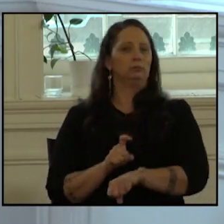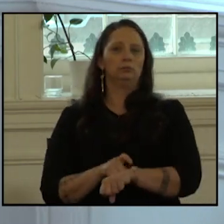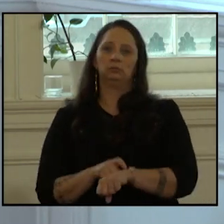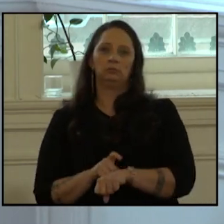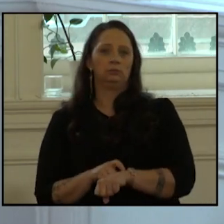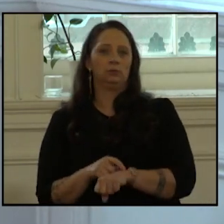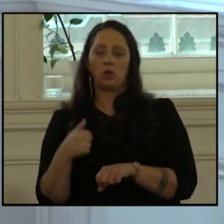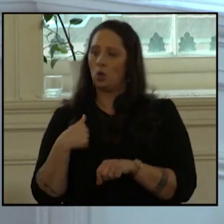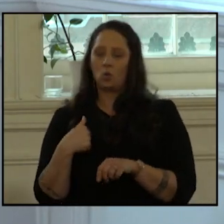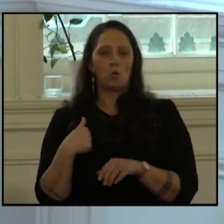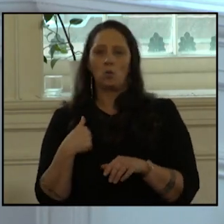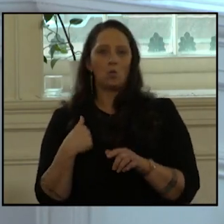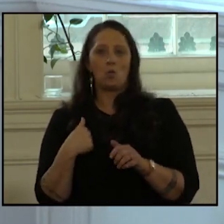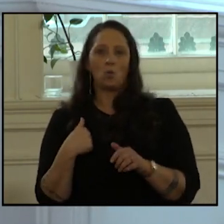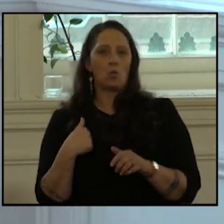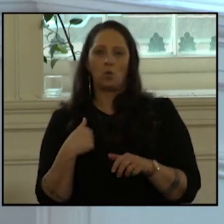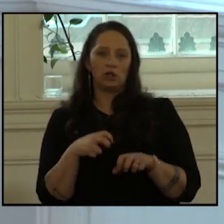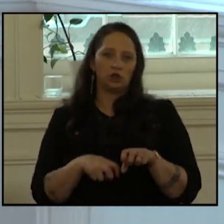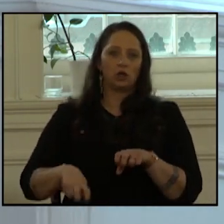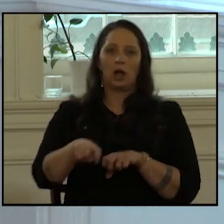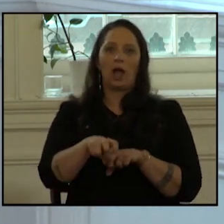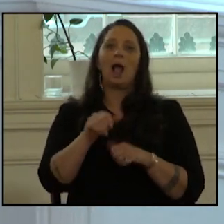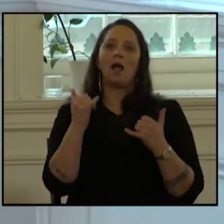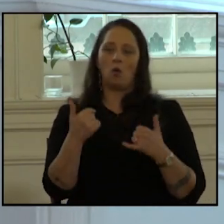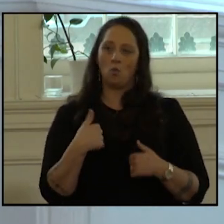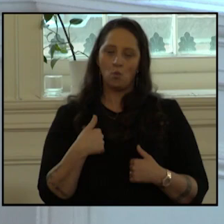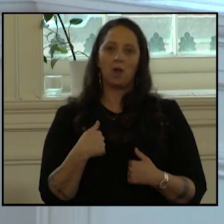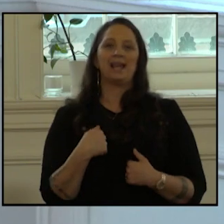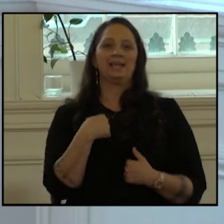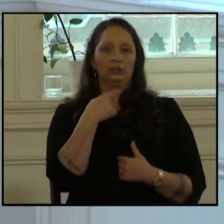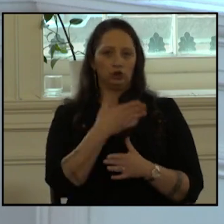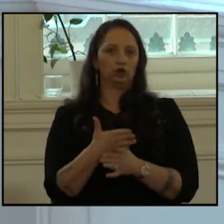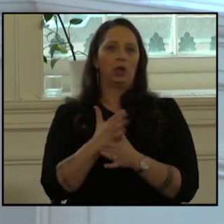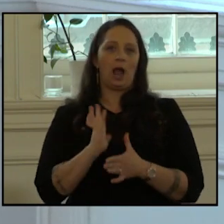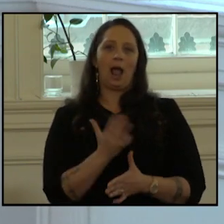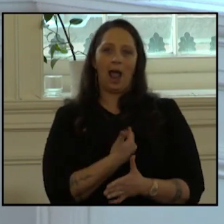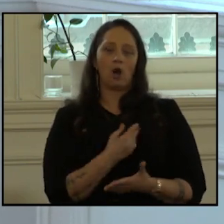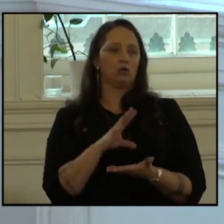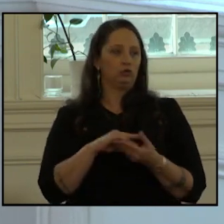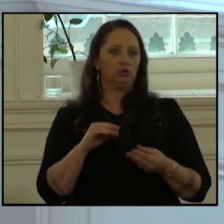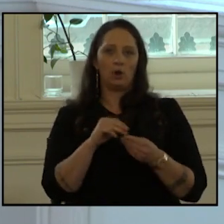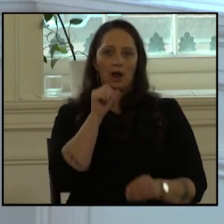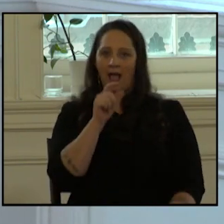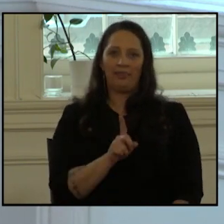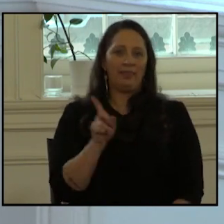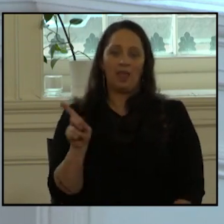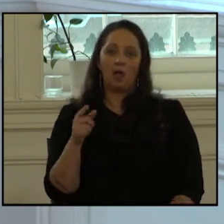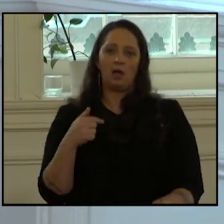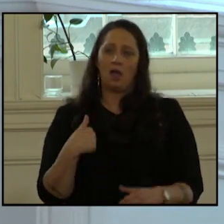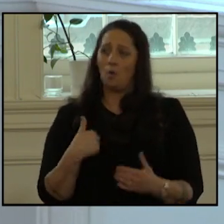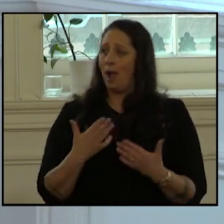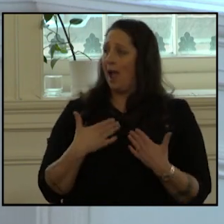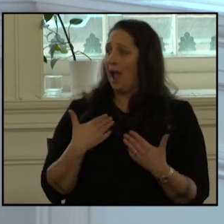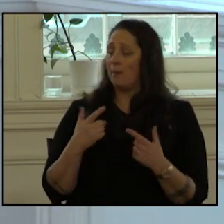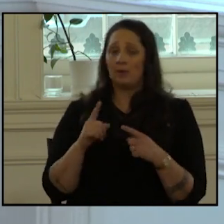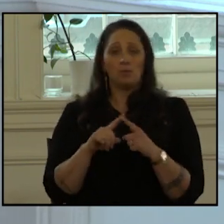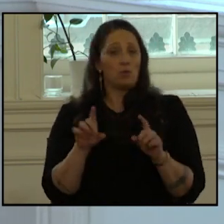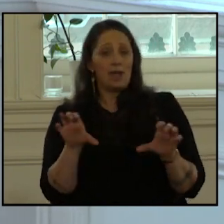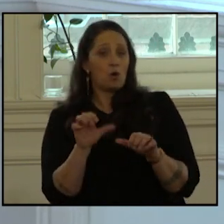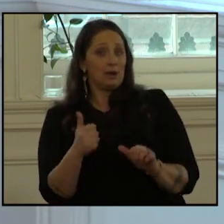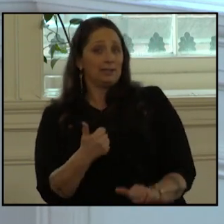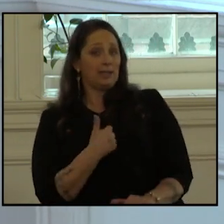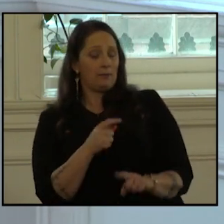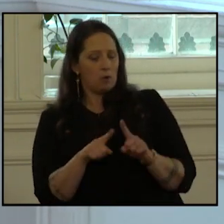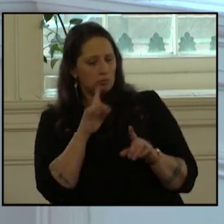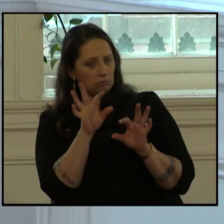we move to the fore and tell our narratives. And we're happy for the support. We are definitely, because we can't do it by ourselves, but it is so important